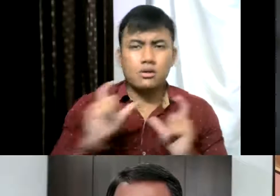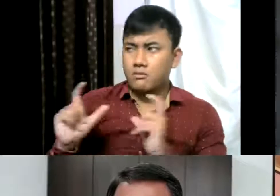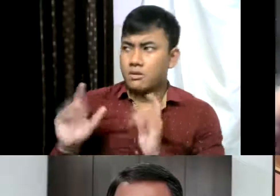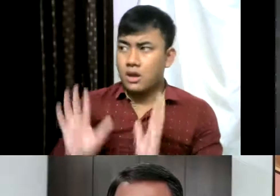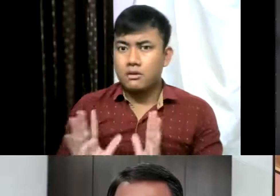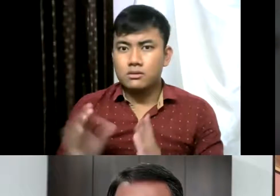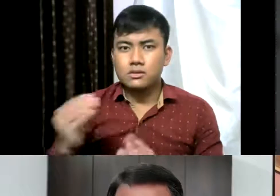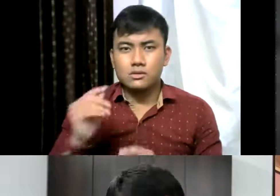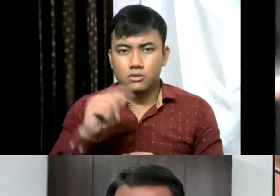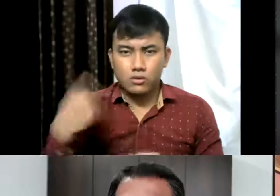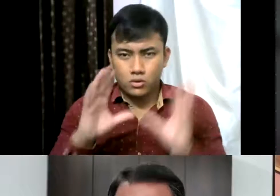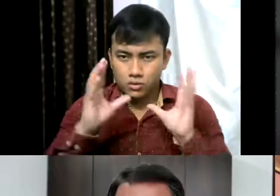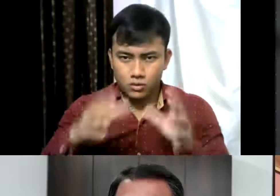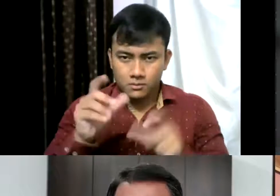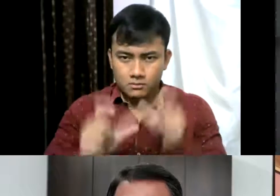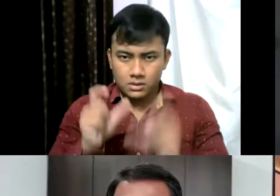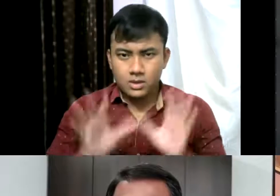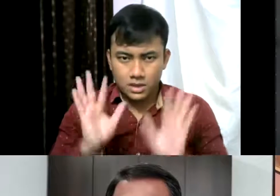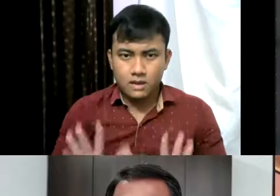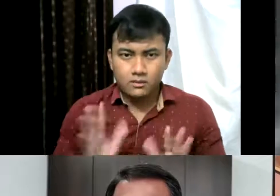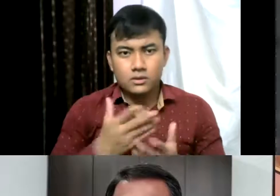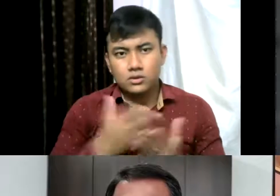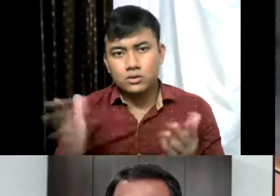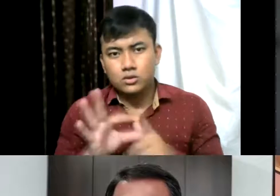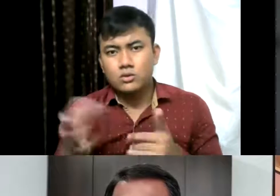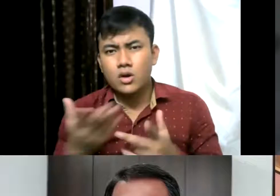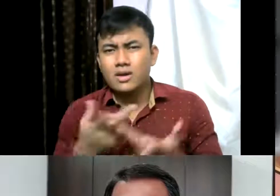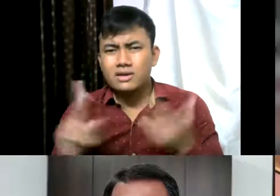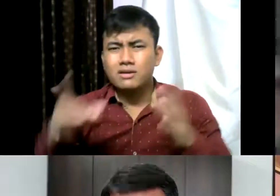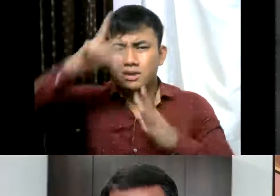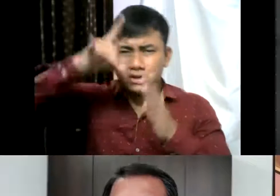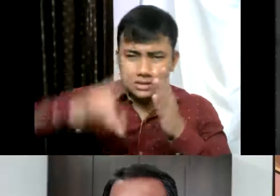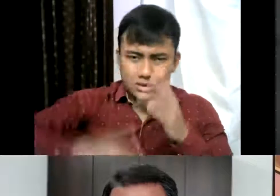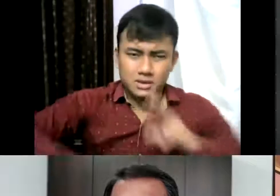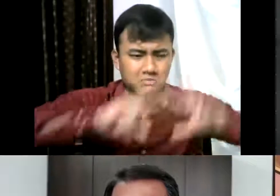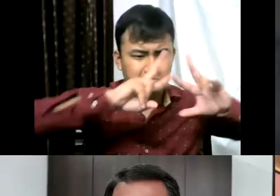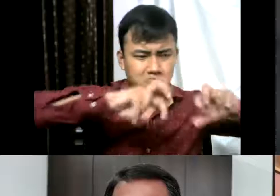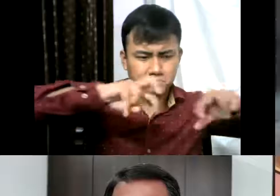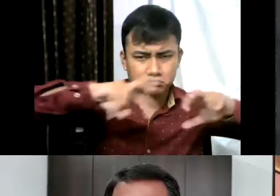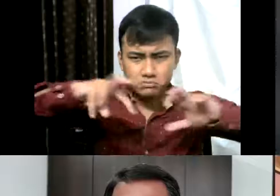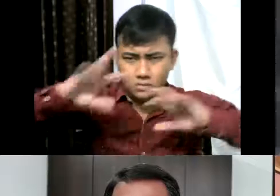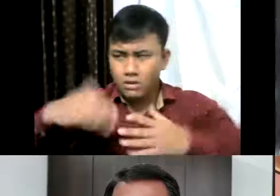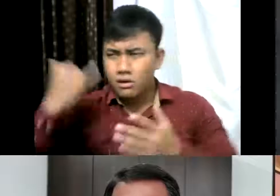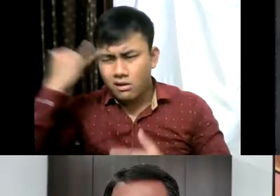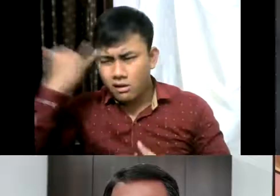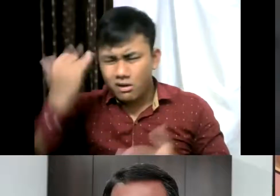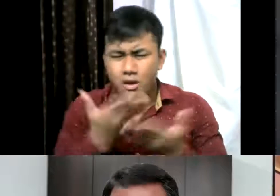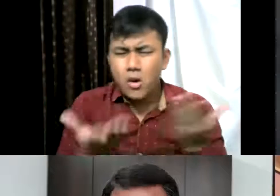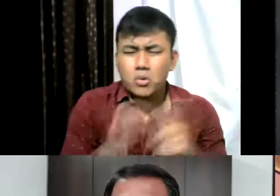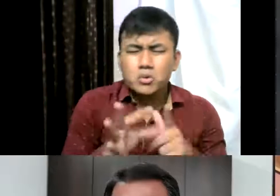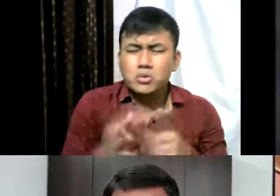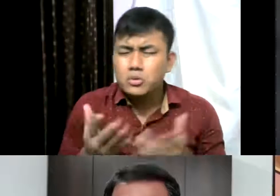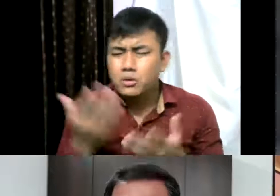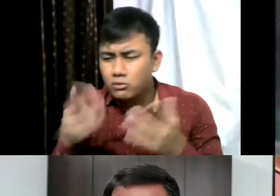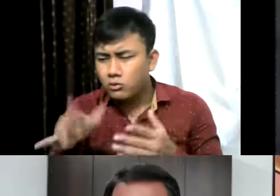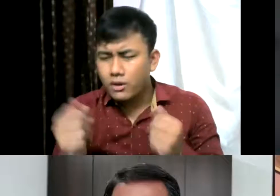because it's a group of us, and there are quite a few trainers who are exploring this and expanding the ideas of what it means to do feminist digital security